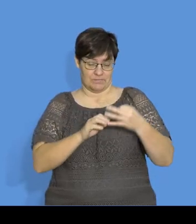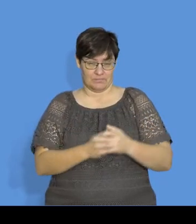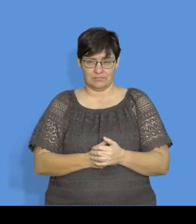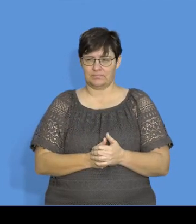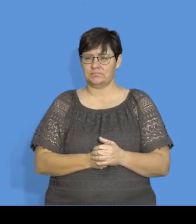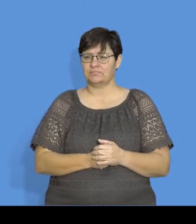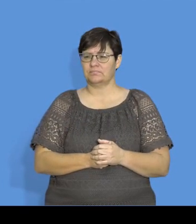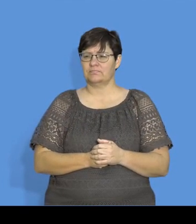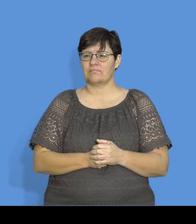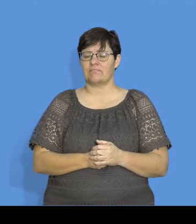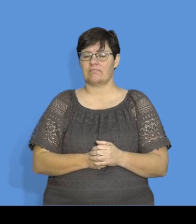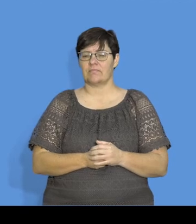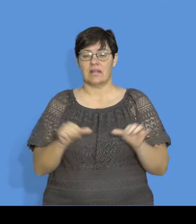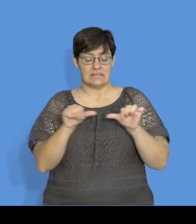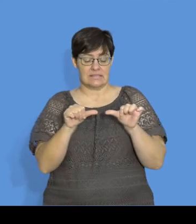point.